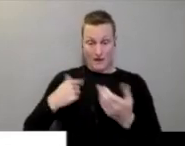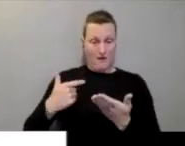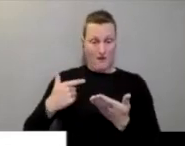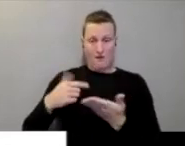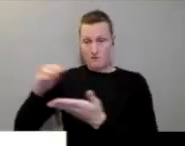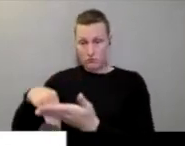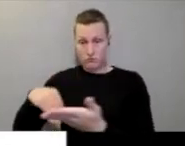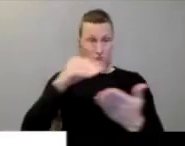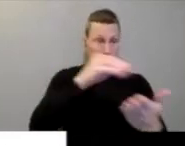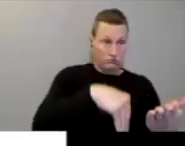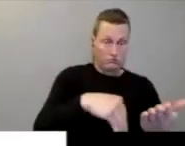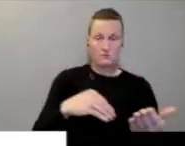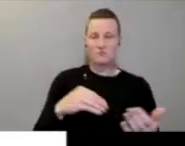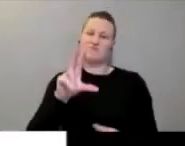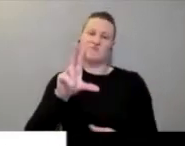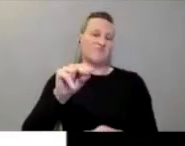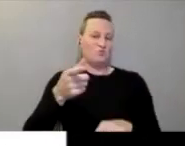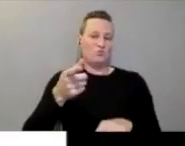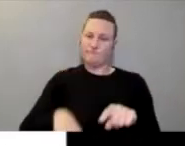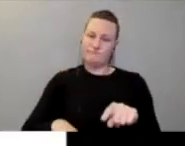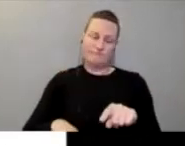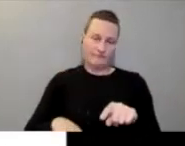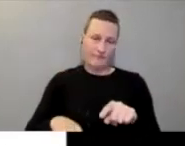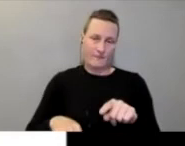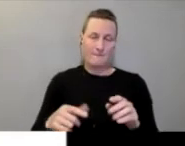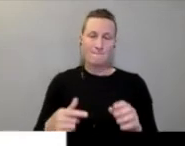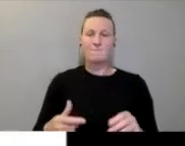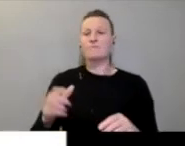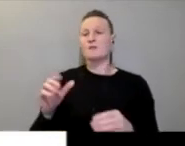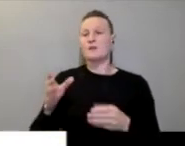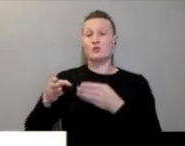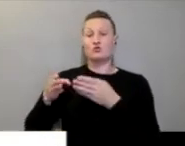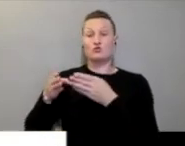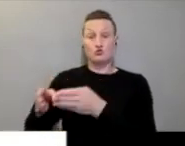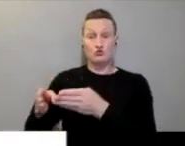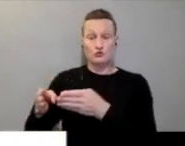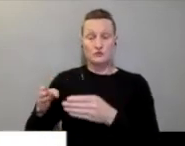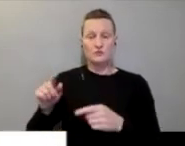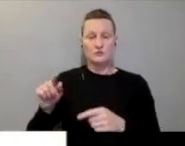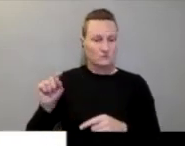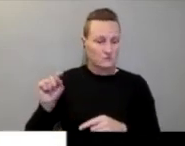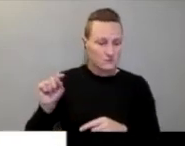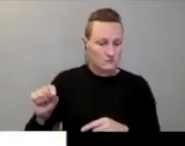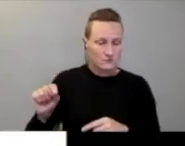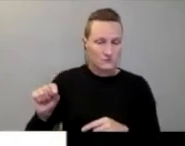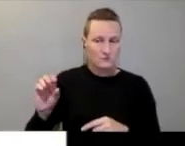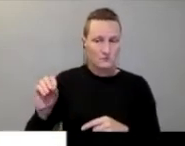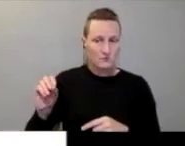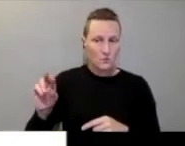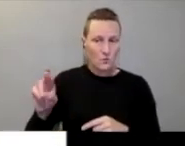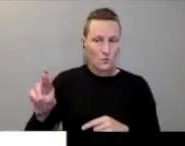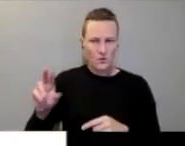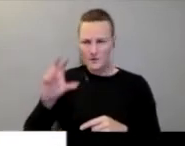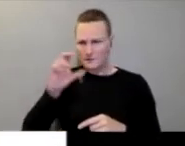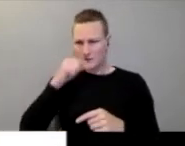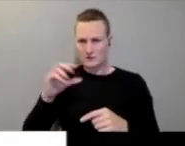Artworks than the one that you were funded at street art for, but it can't be the same project. Okay. I also just wanted